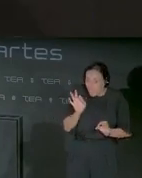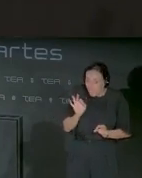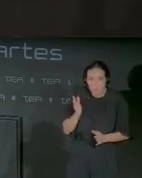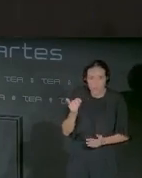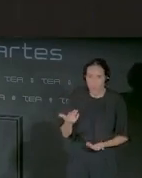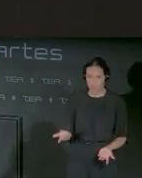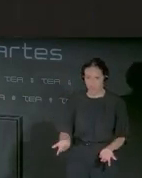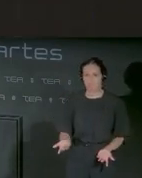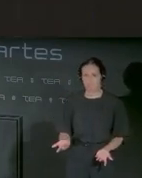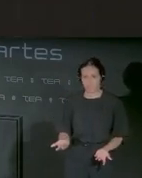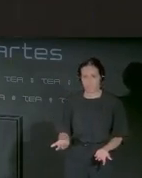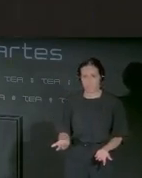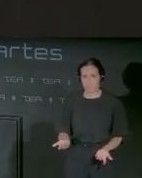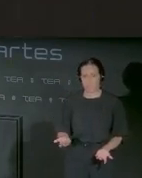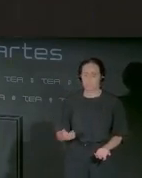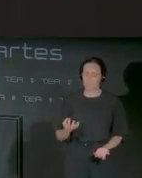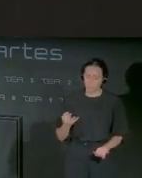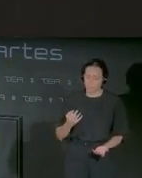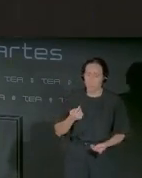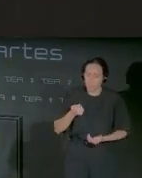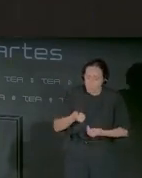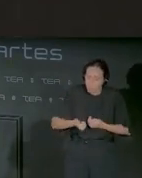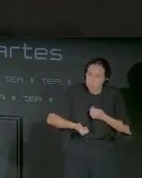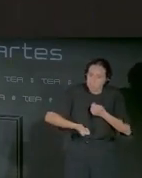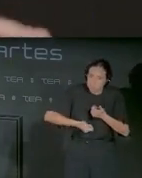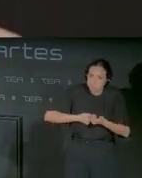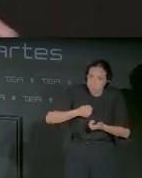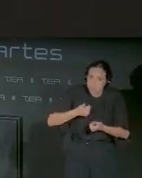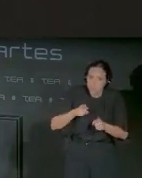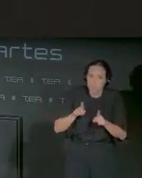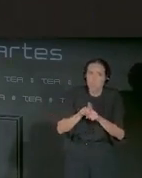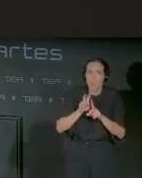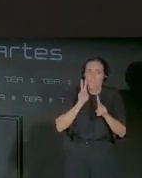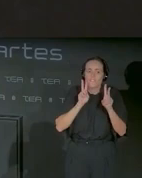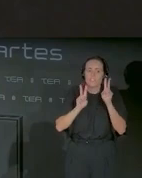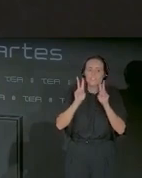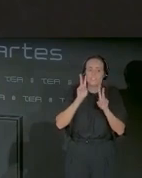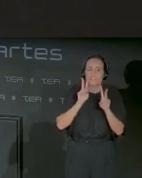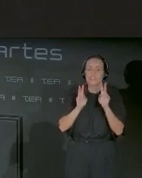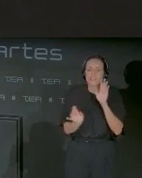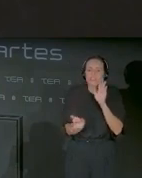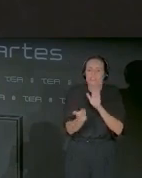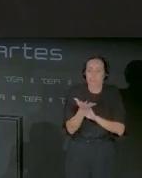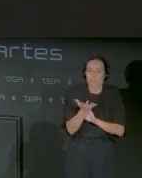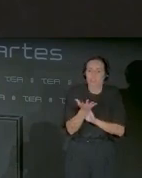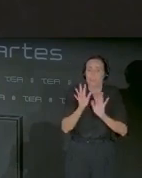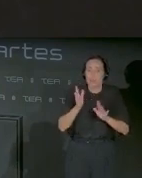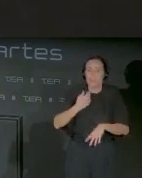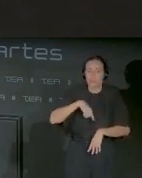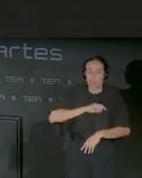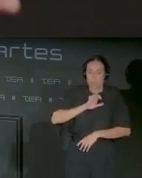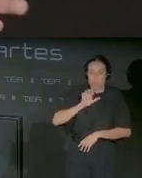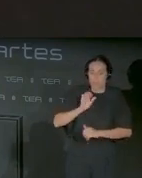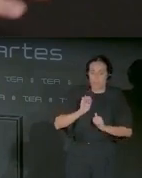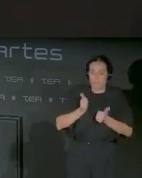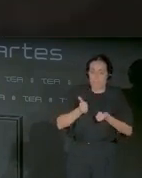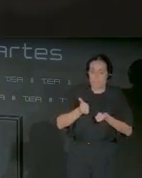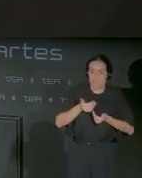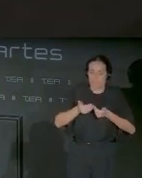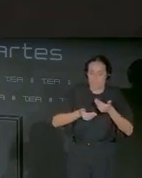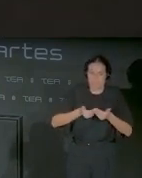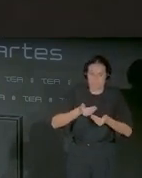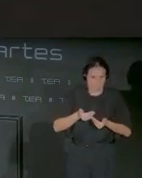get return. But we're all the way at the beginning. So I totally agree with you, but I just think it's a long process and it takes a lot of